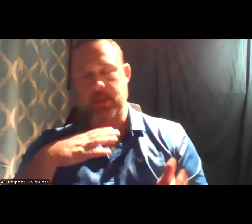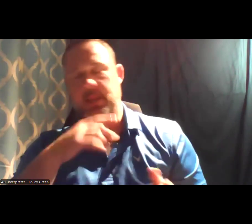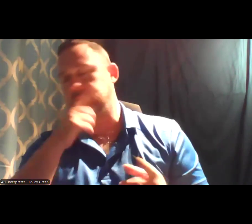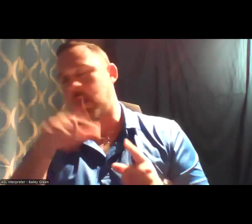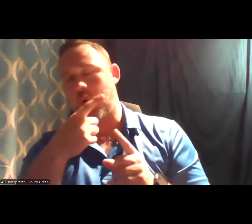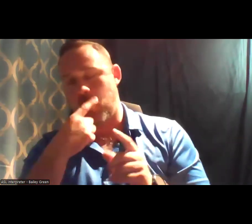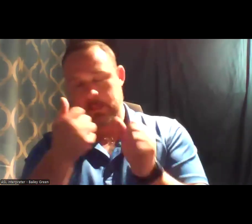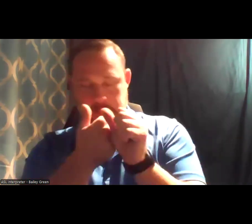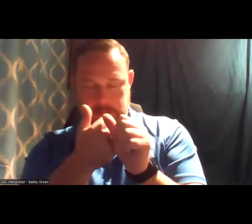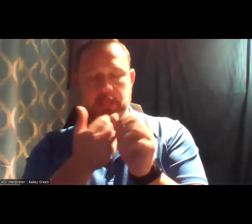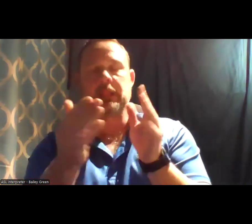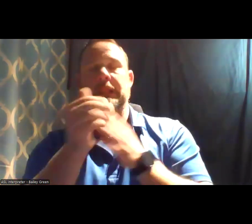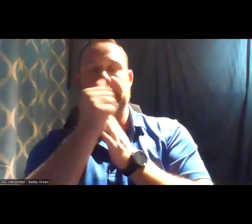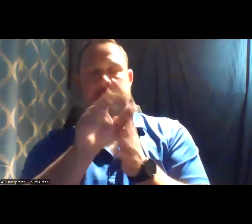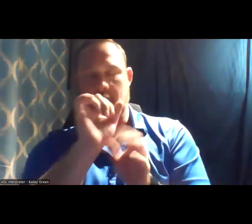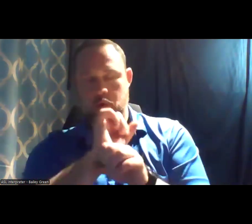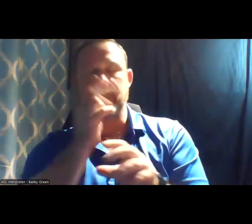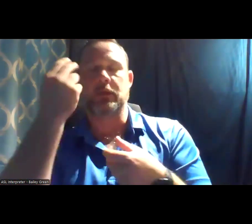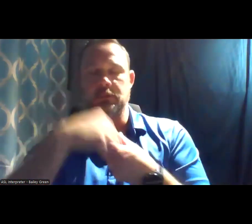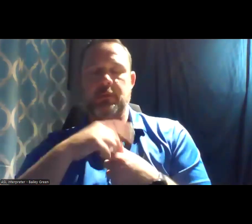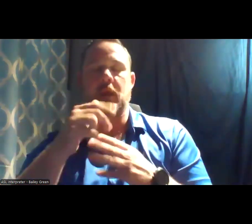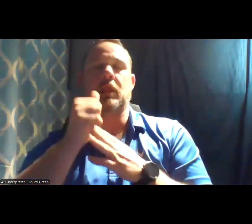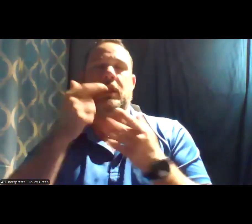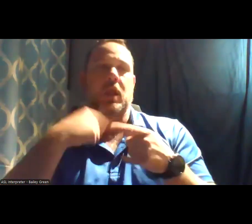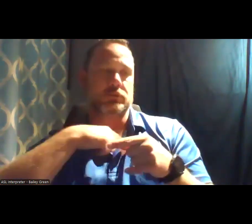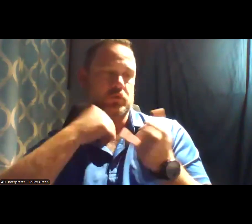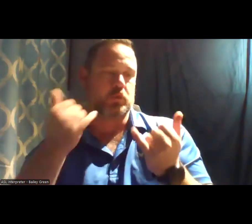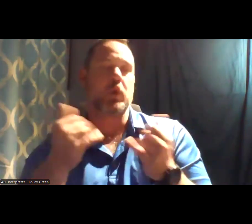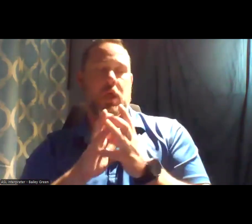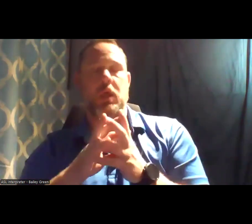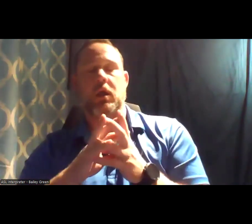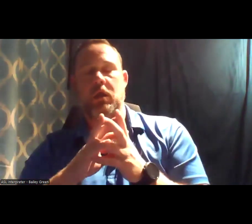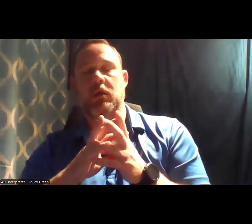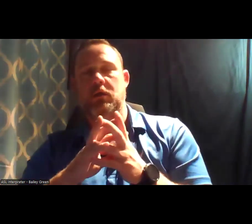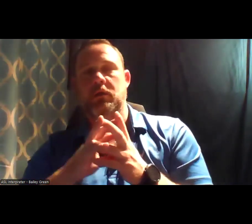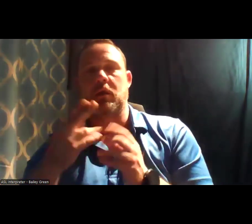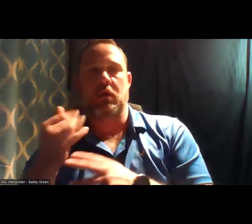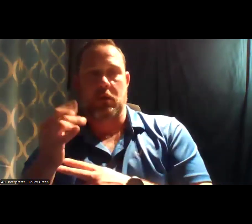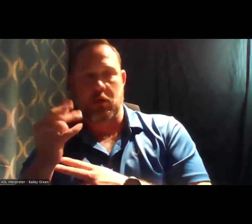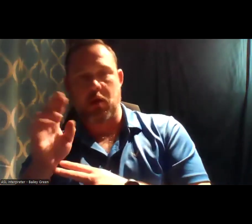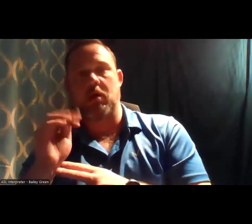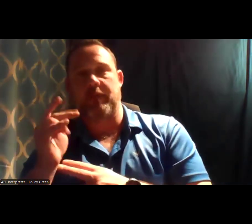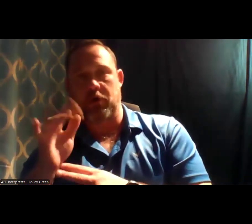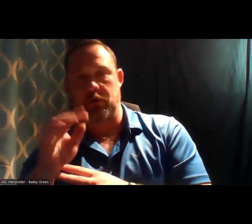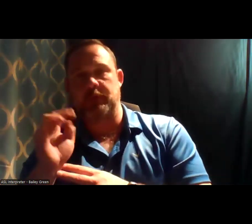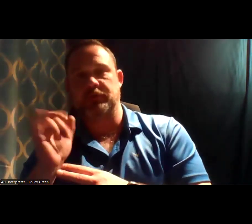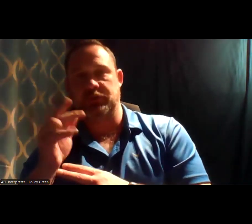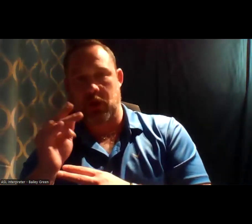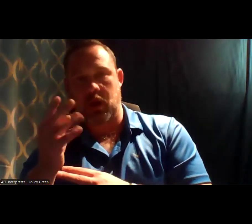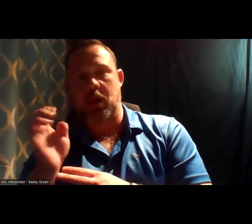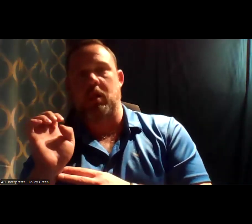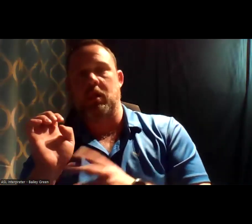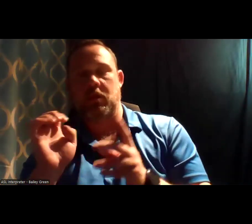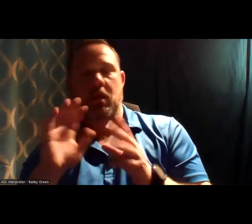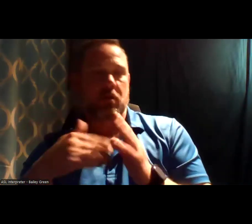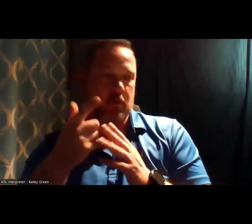the work, but participating in the work and leading us today. And then Hagar, Marty, and Michelle, and all of your